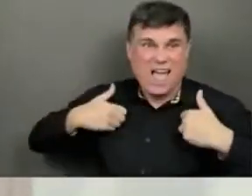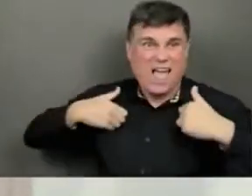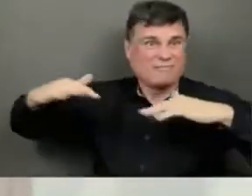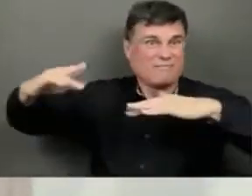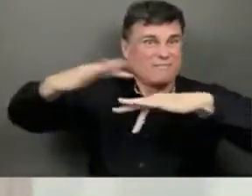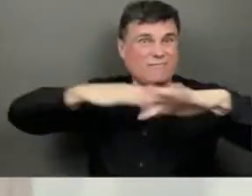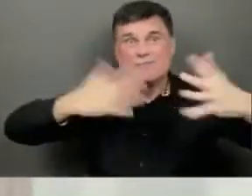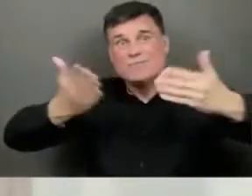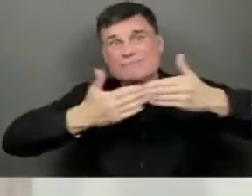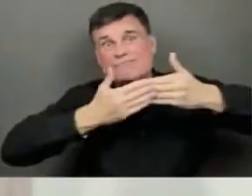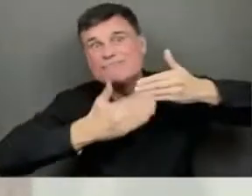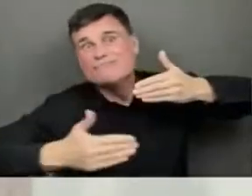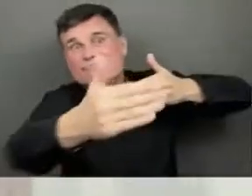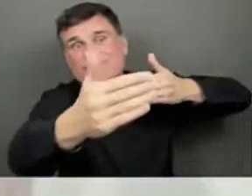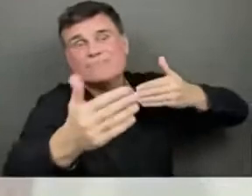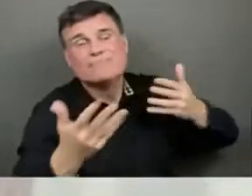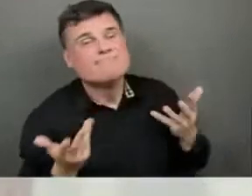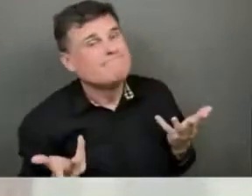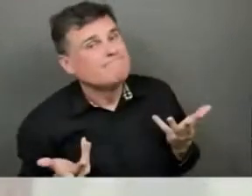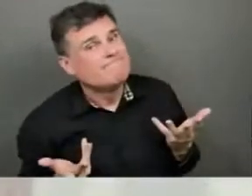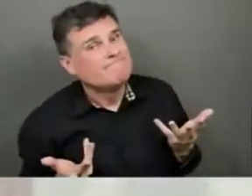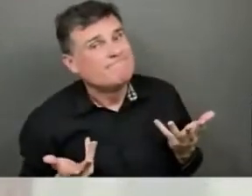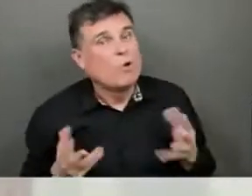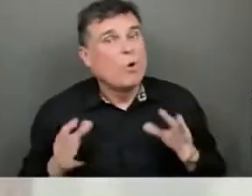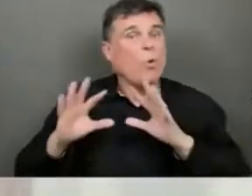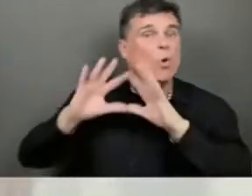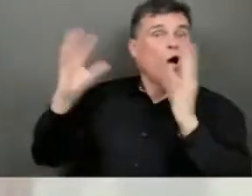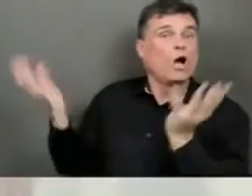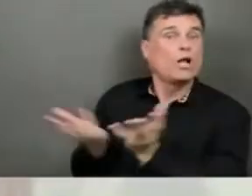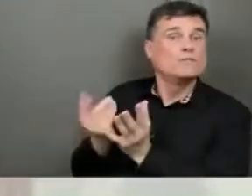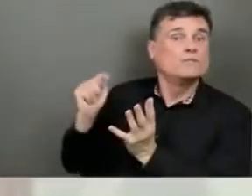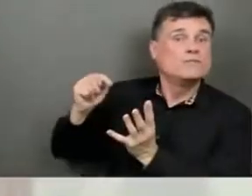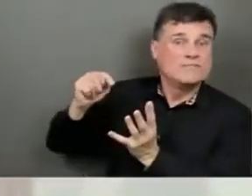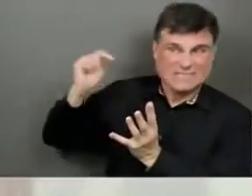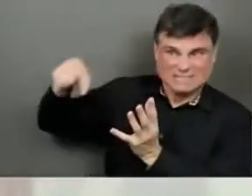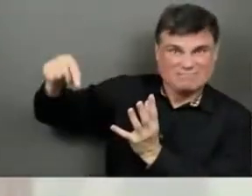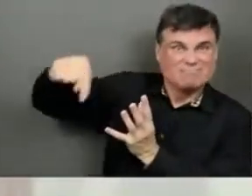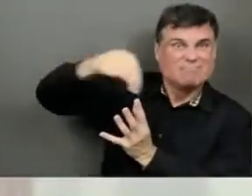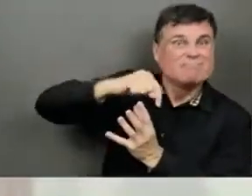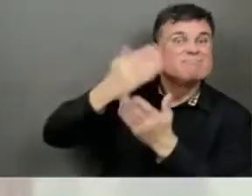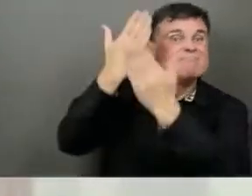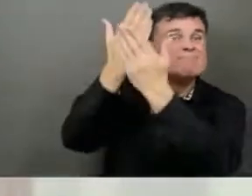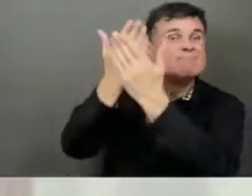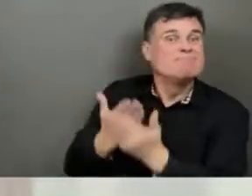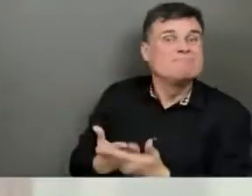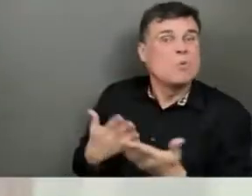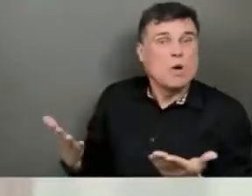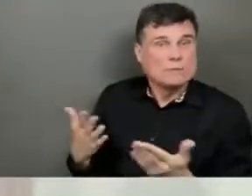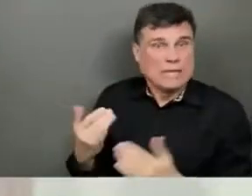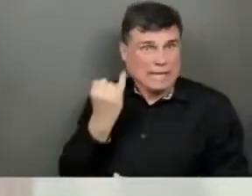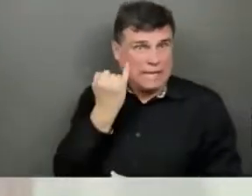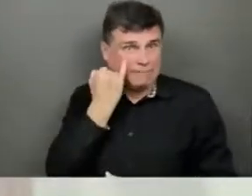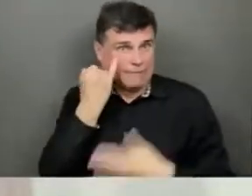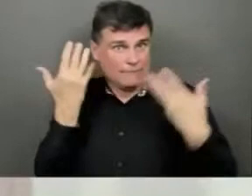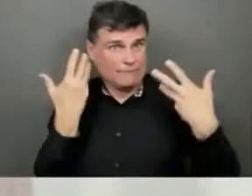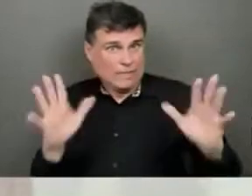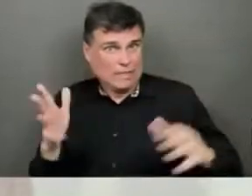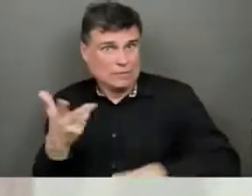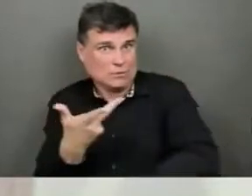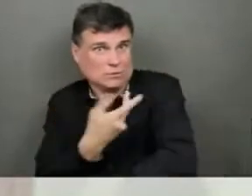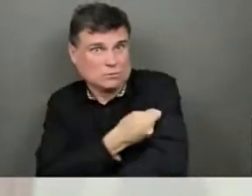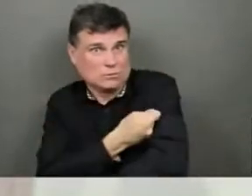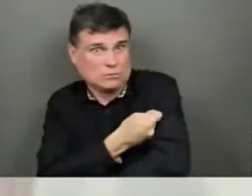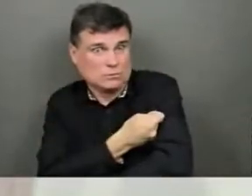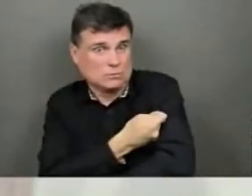more evidence from around the world and here in BC that the bivalent booster, so the one that we had in the fall,